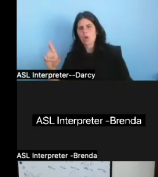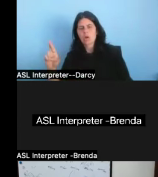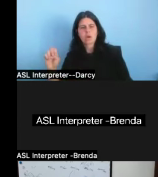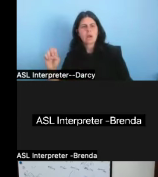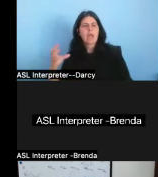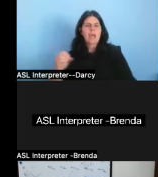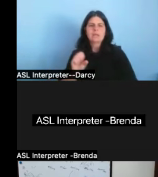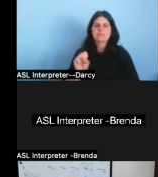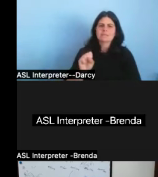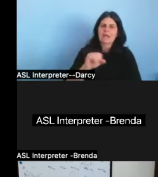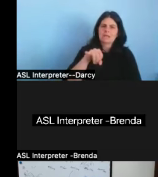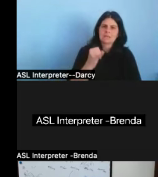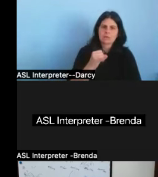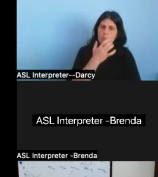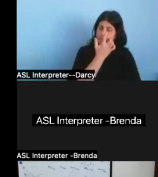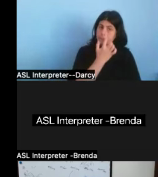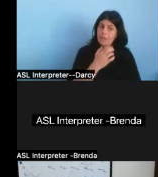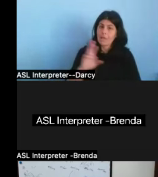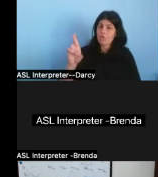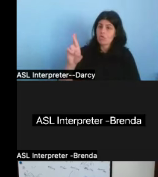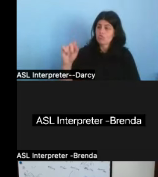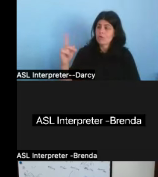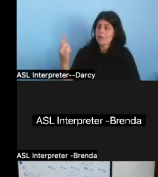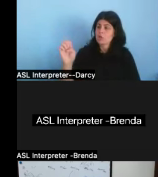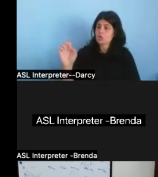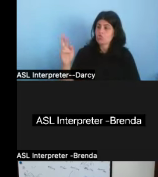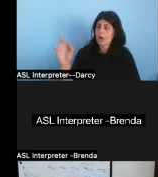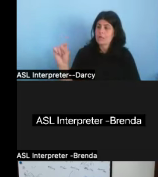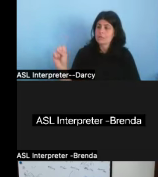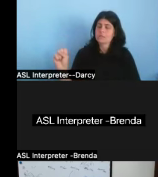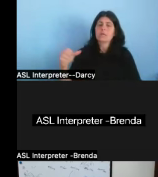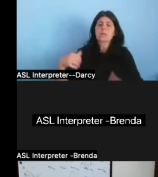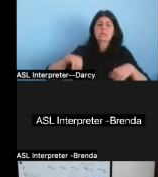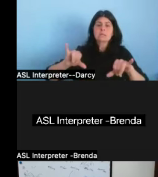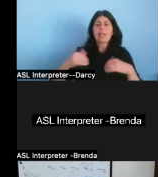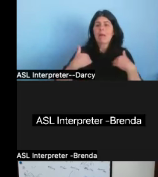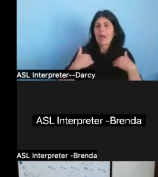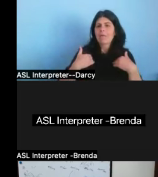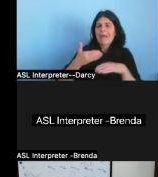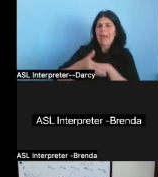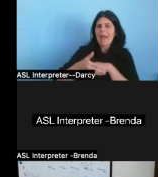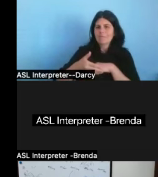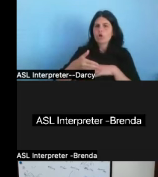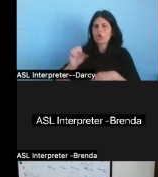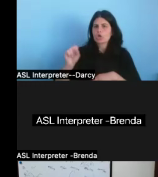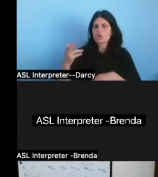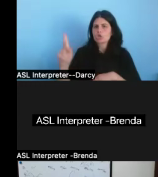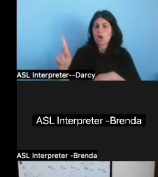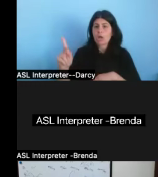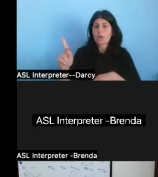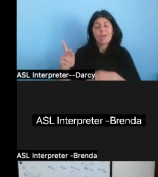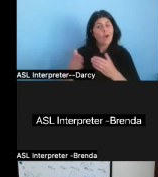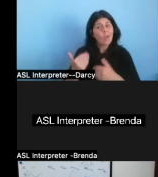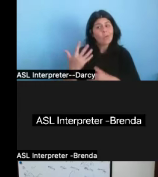then also up in the Ridge Crest area, we still see, we're still getting some aftershocks from the Ridge Crest event almost 5 years ago